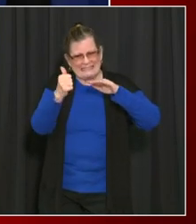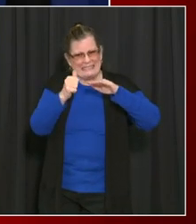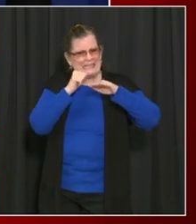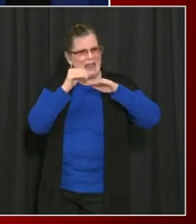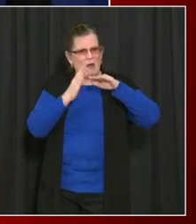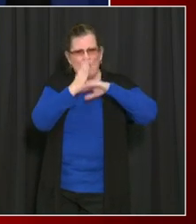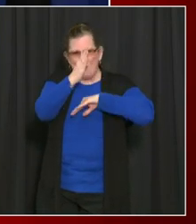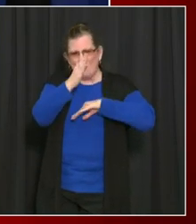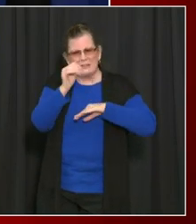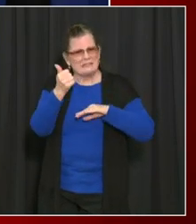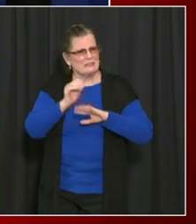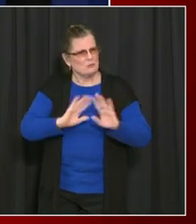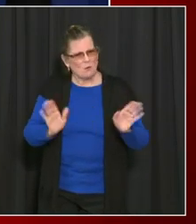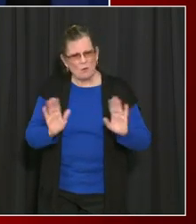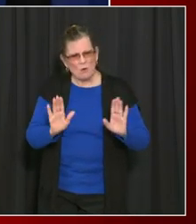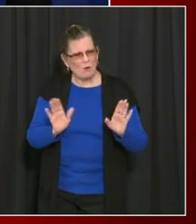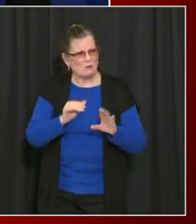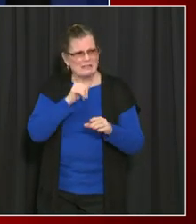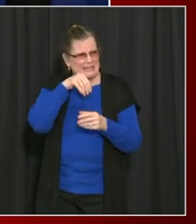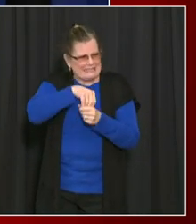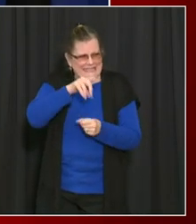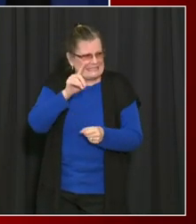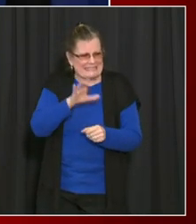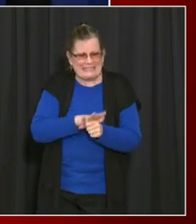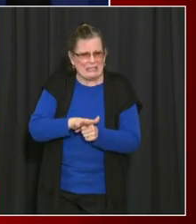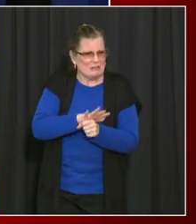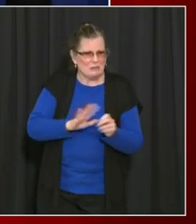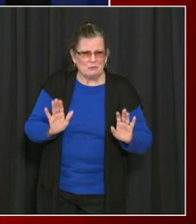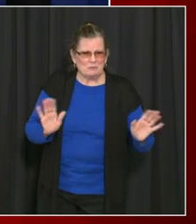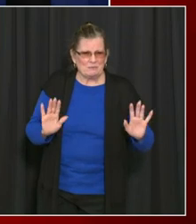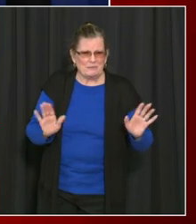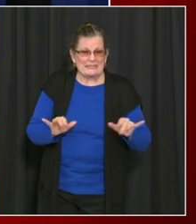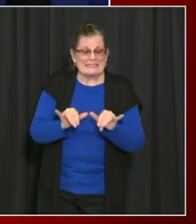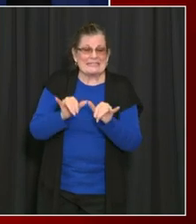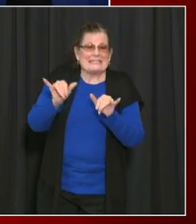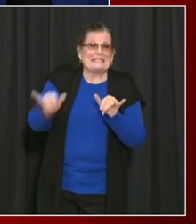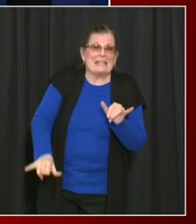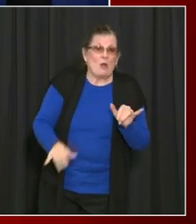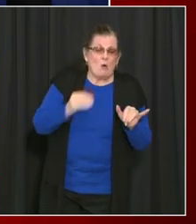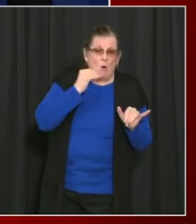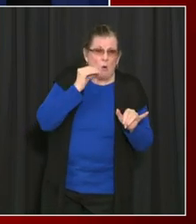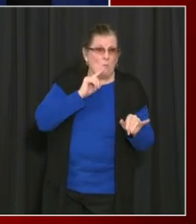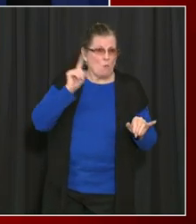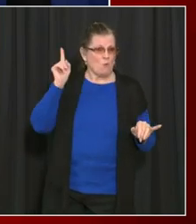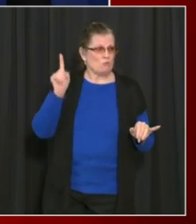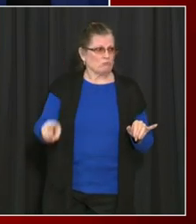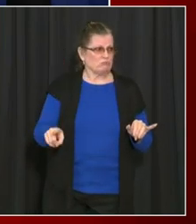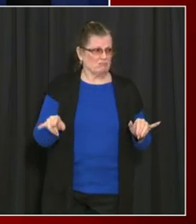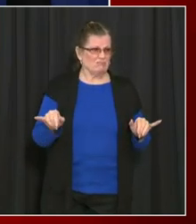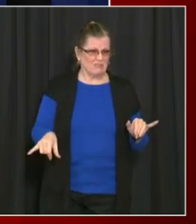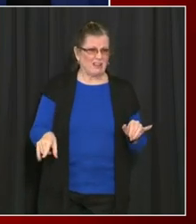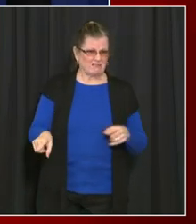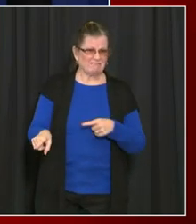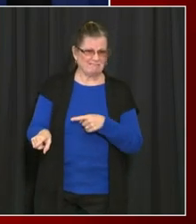of Columbia. As the stay-at-home order, as the mayor has mentioned, stay-at-home light, is being replaced with